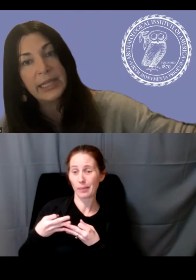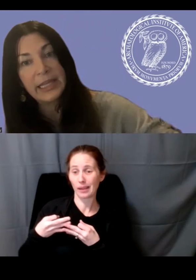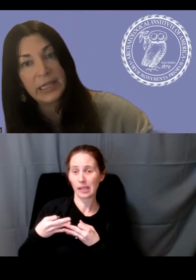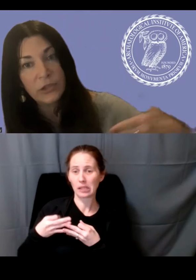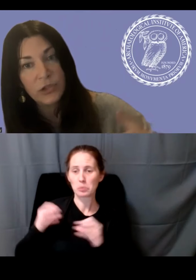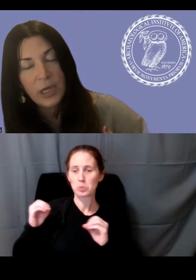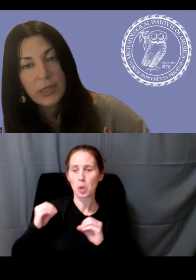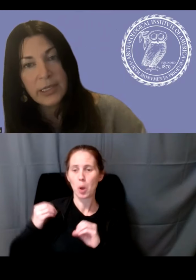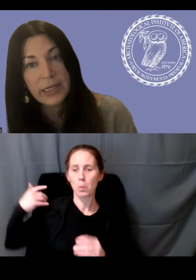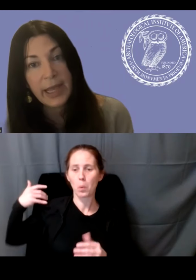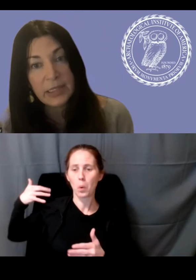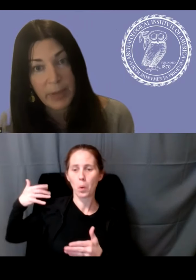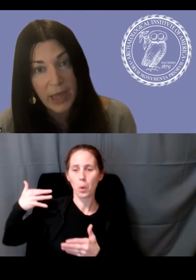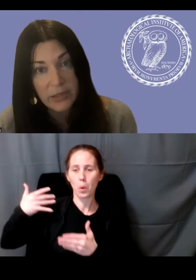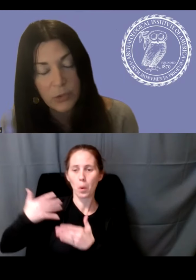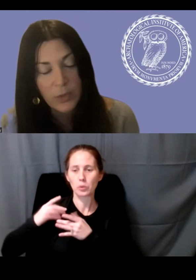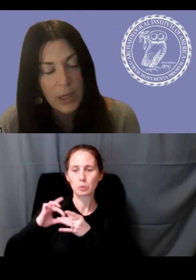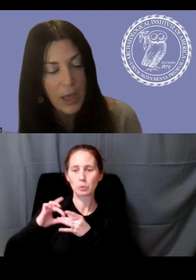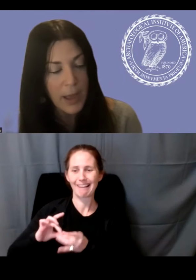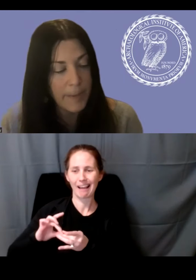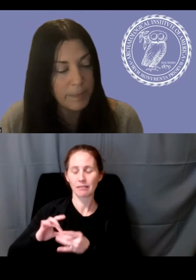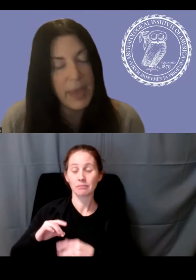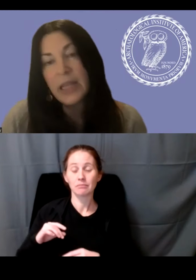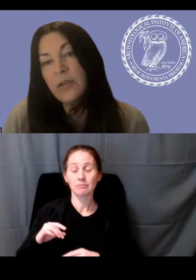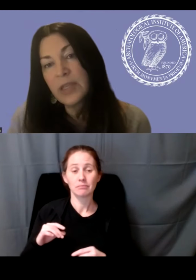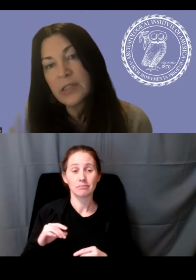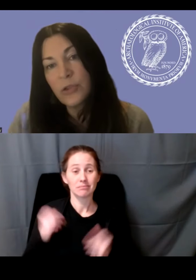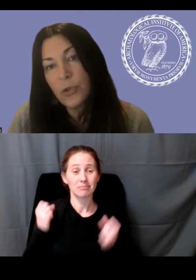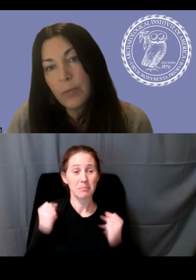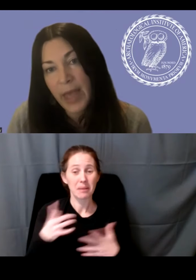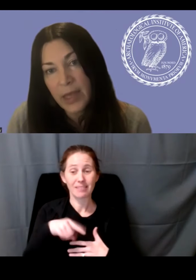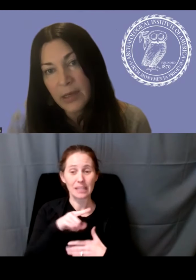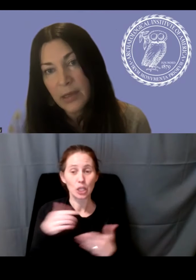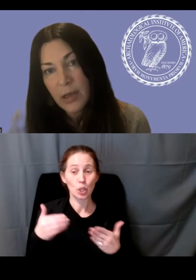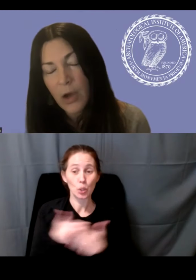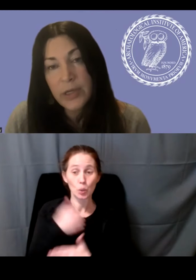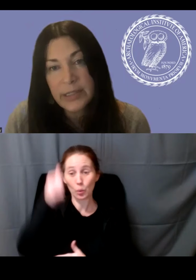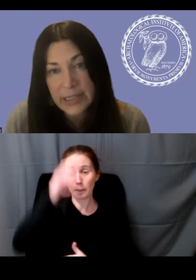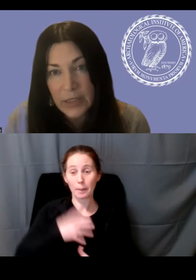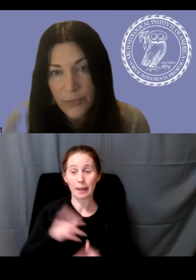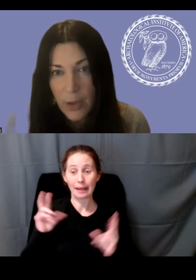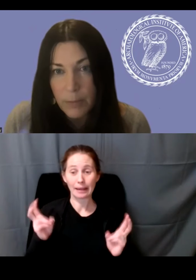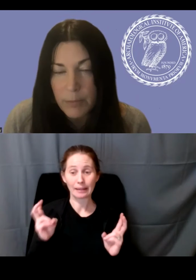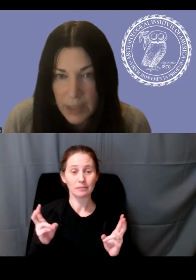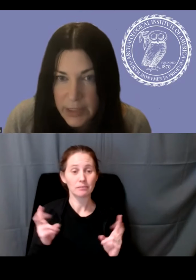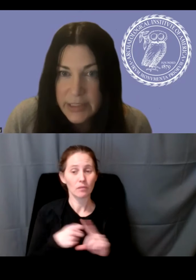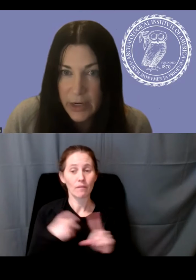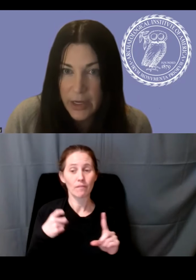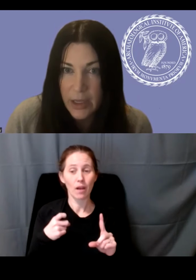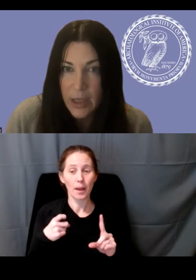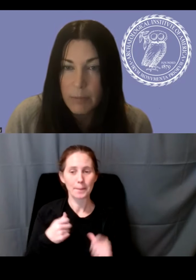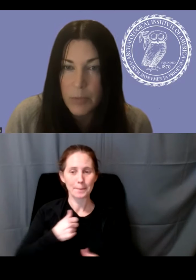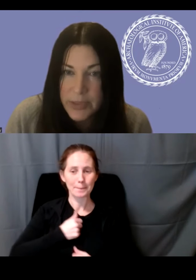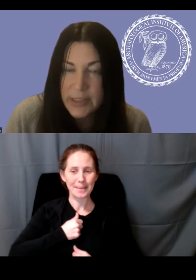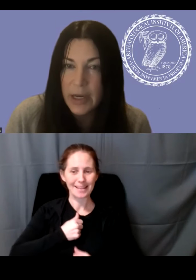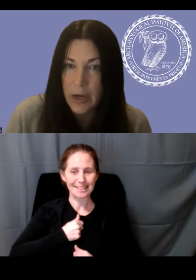long lineage to connect back to. Many of these new men are indeed from